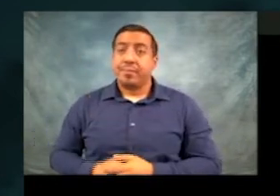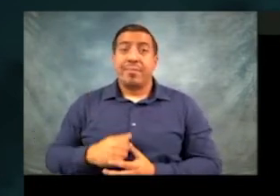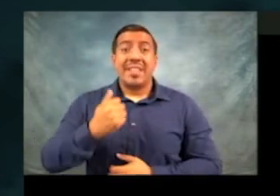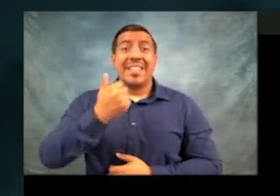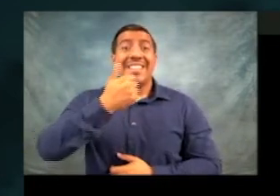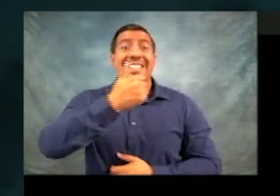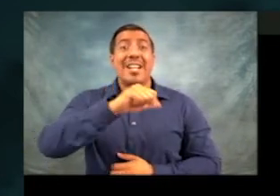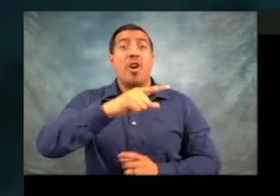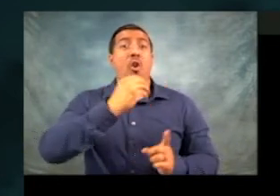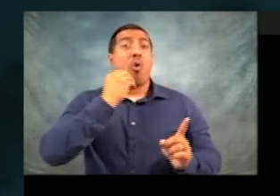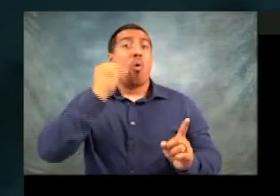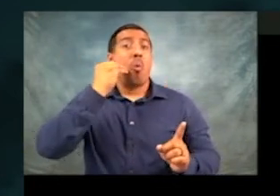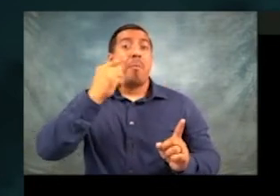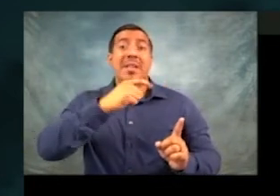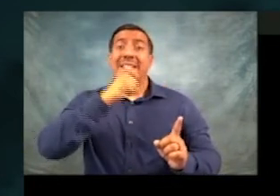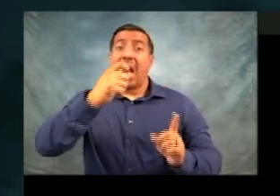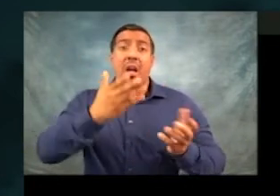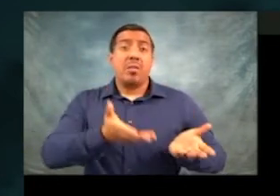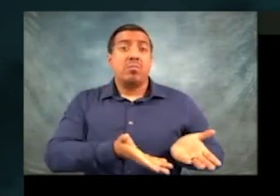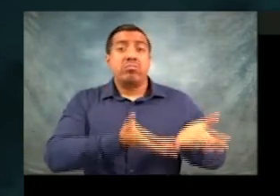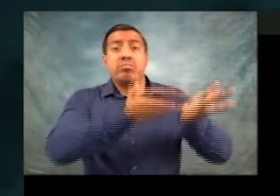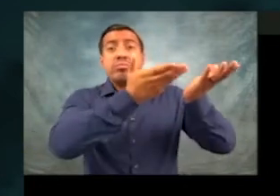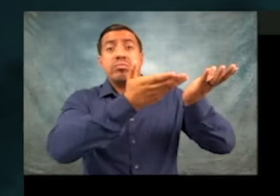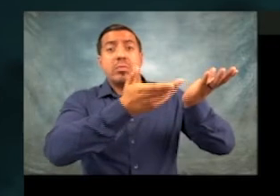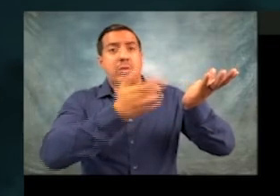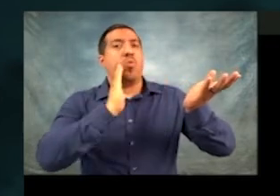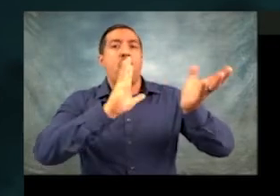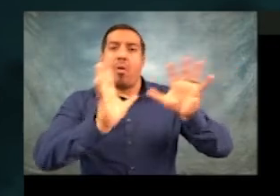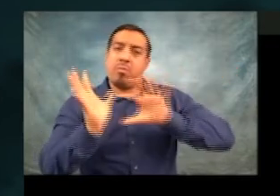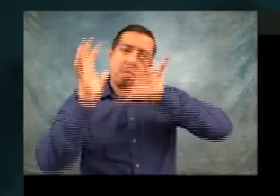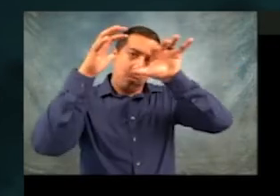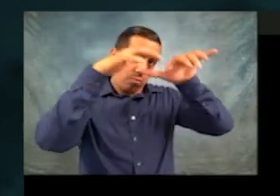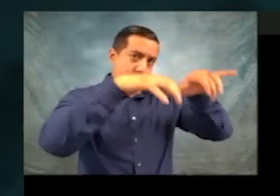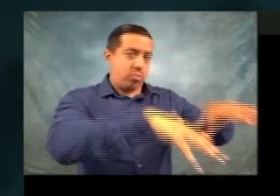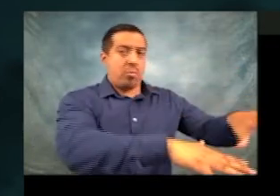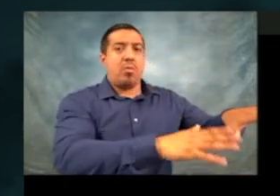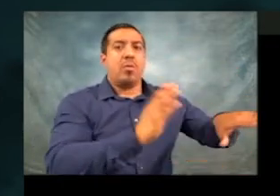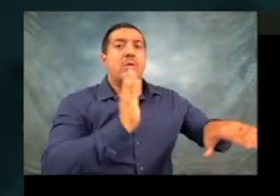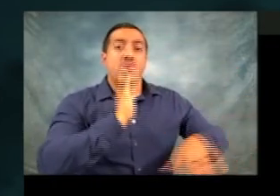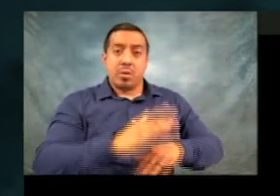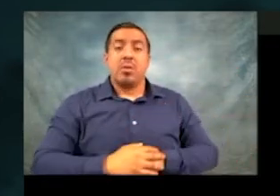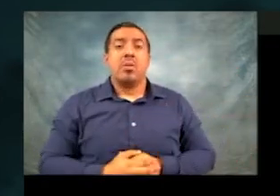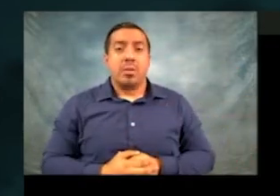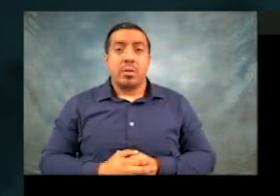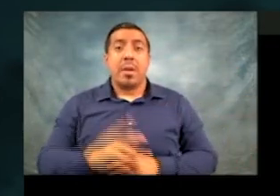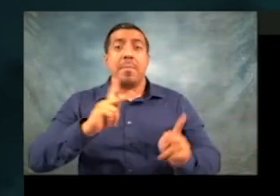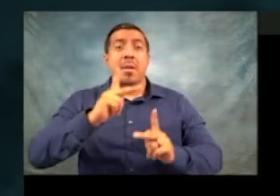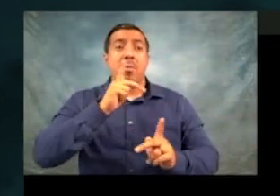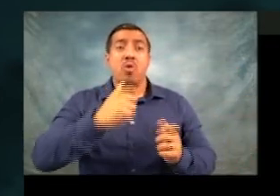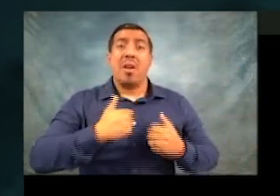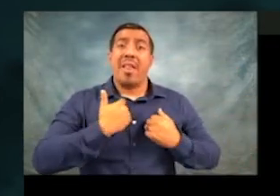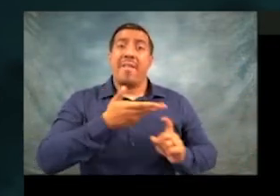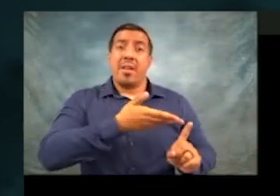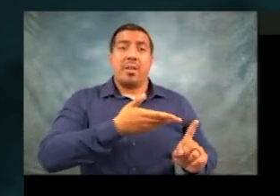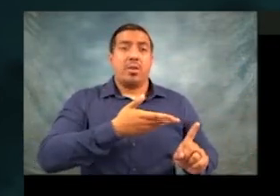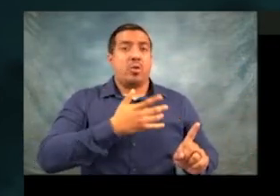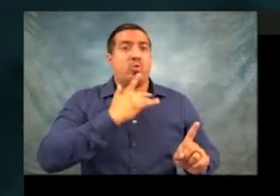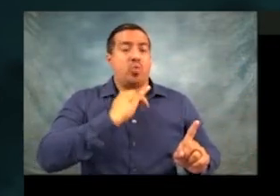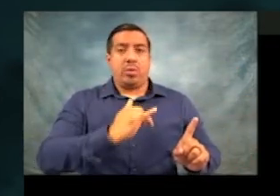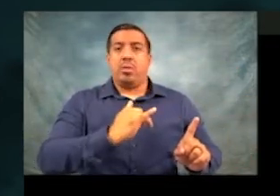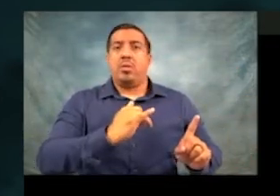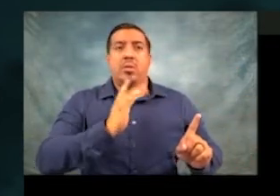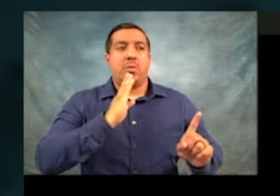wasn't elevated would have been completely flooded, completely inundated, and the occupants would have been forced